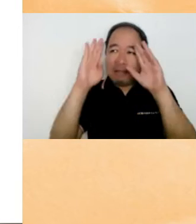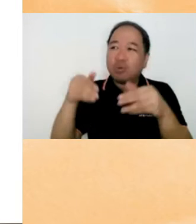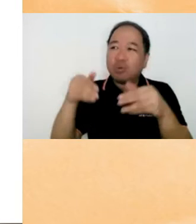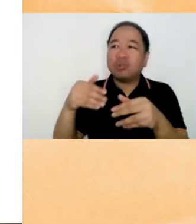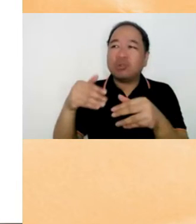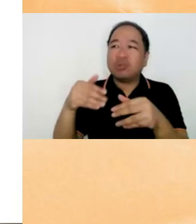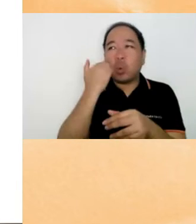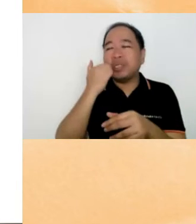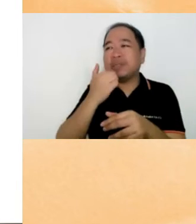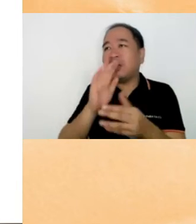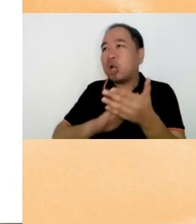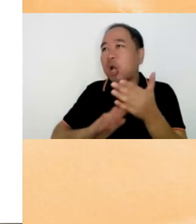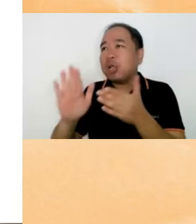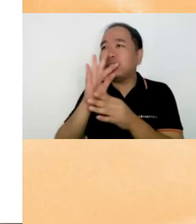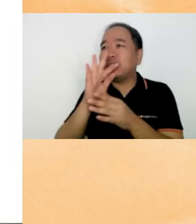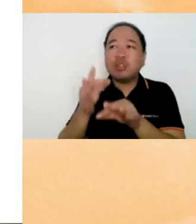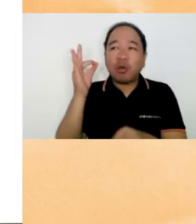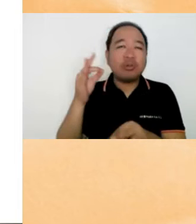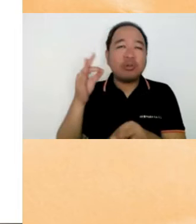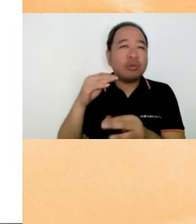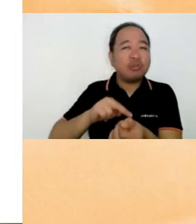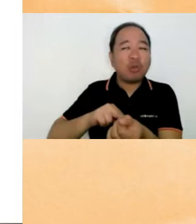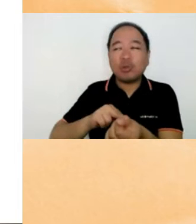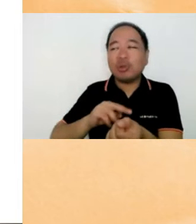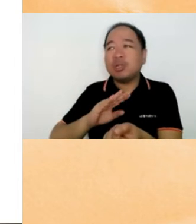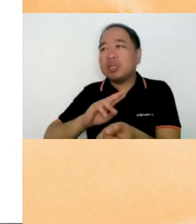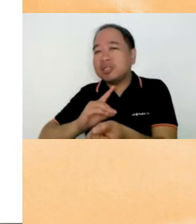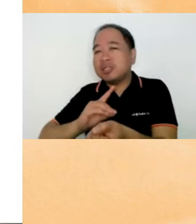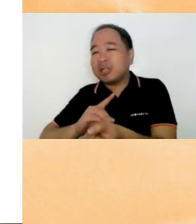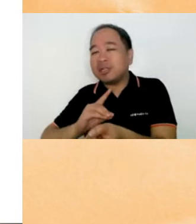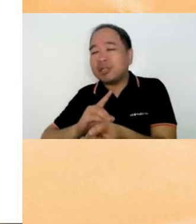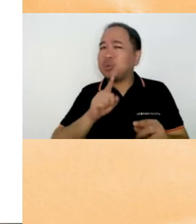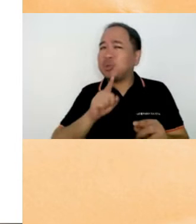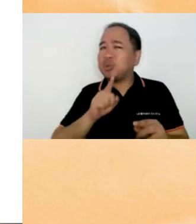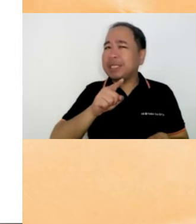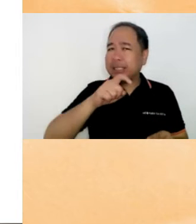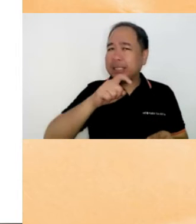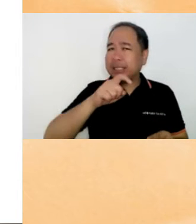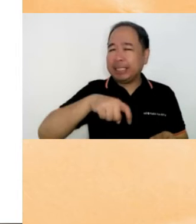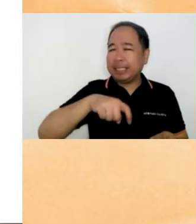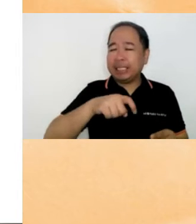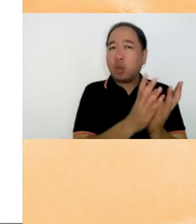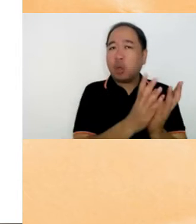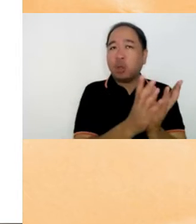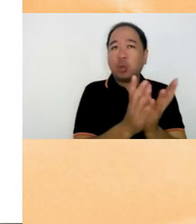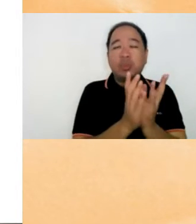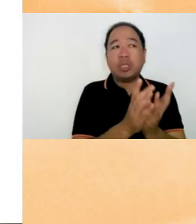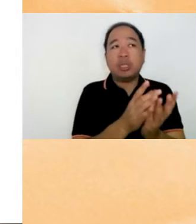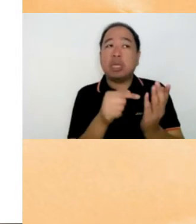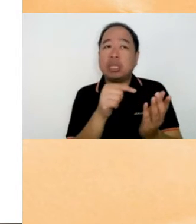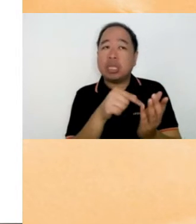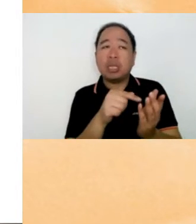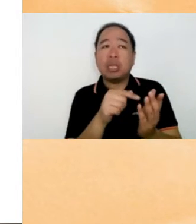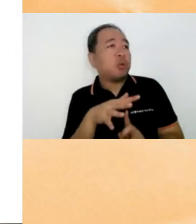we need for our communities are people who are going to go back to their communities and work on the